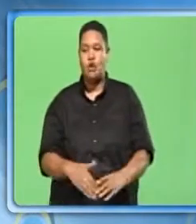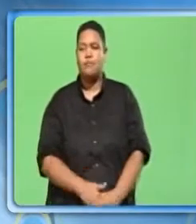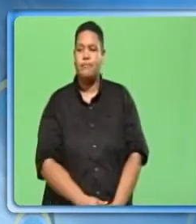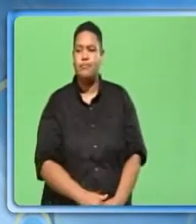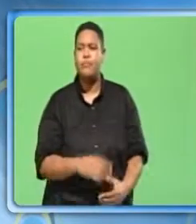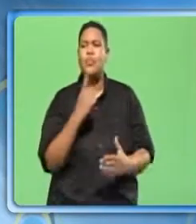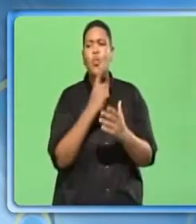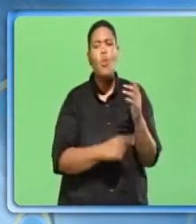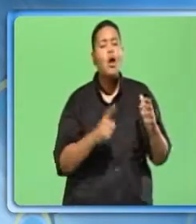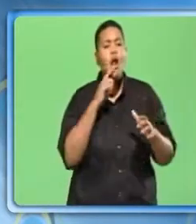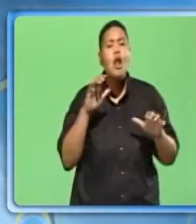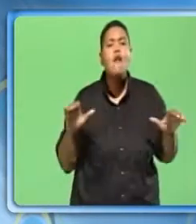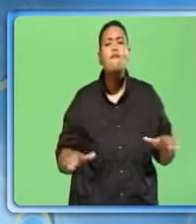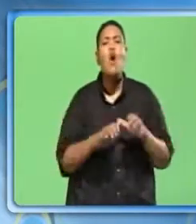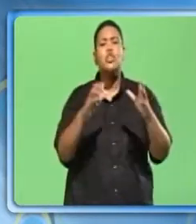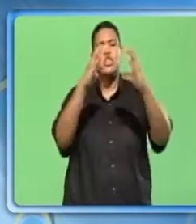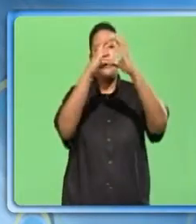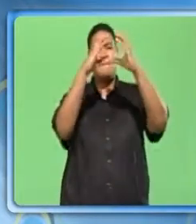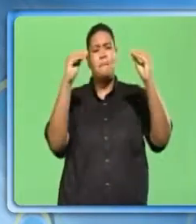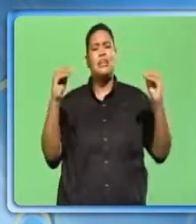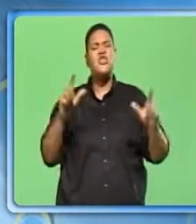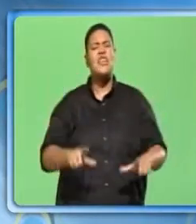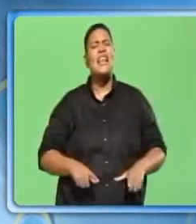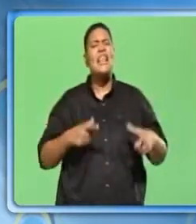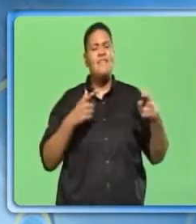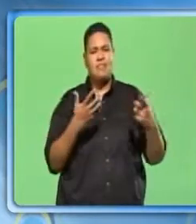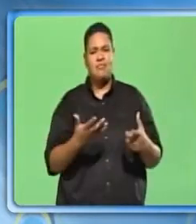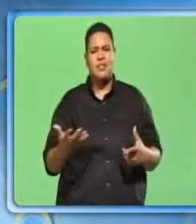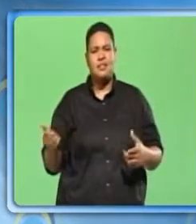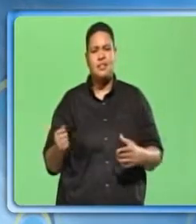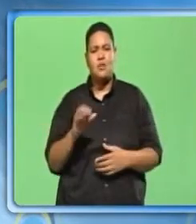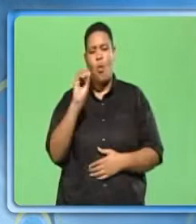What are the functions of mitosis in living organisms?